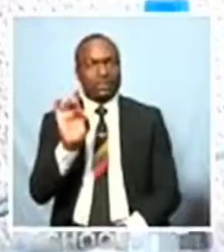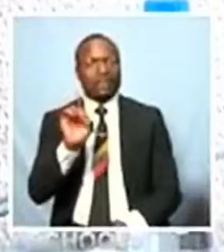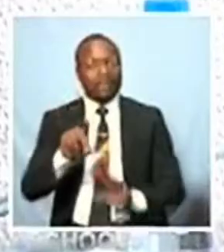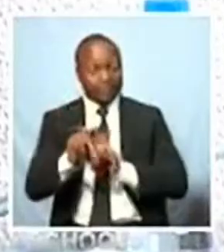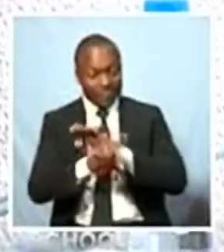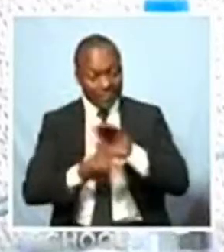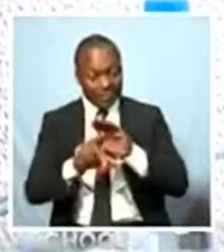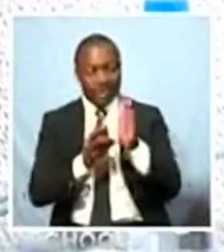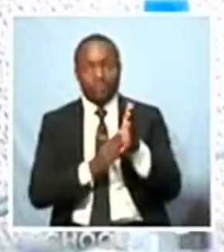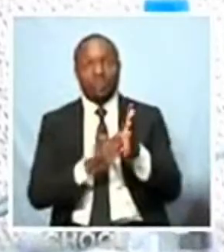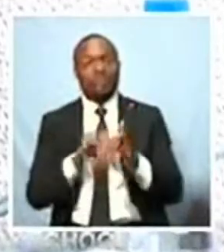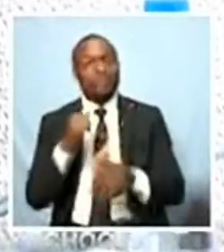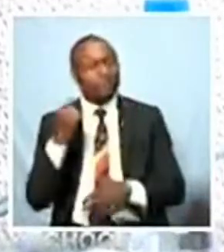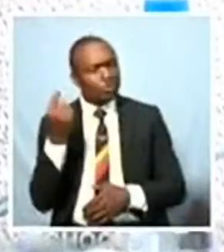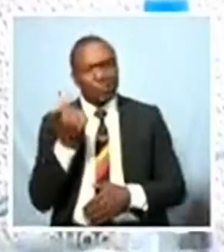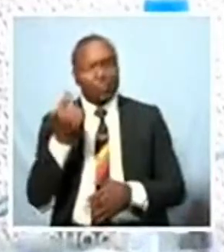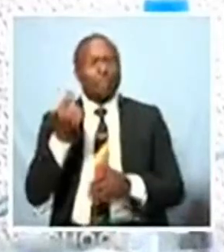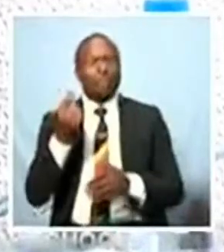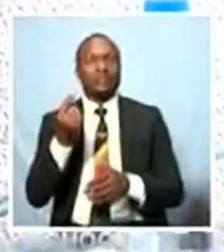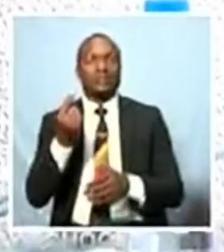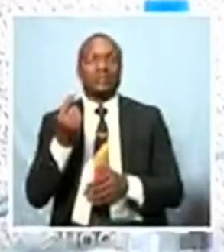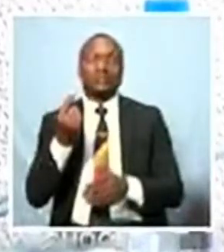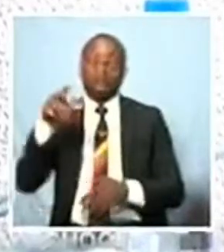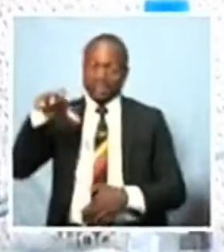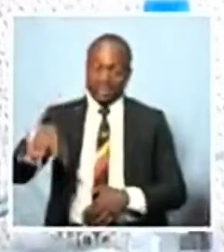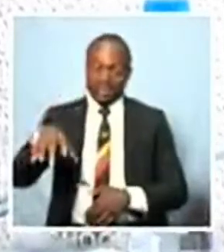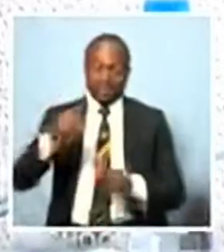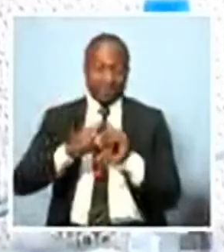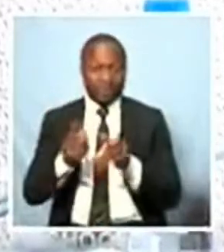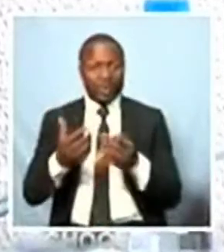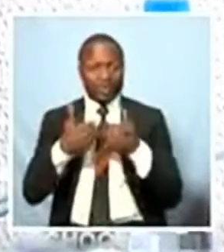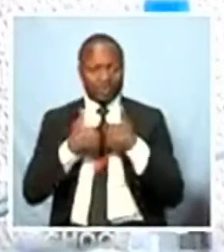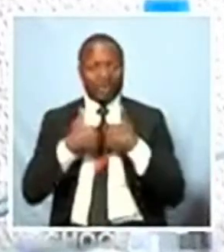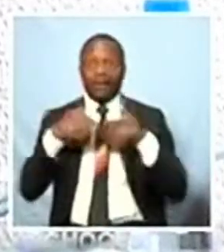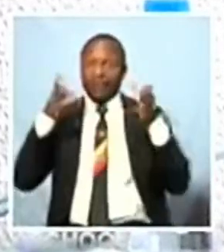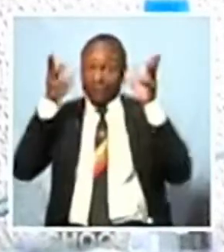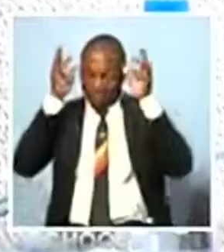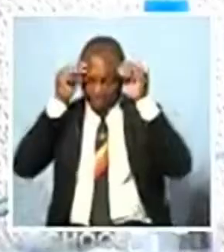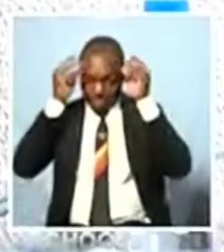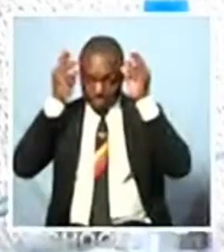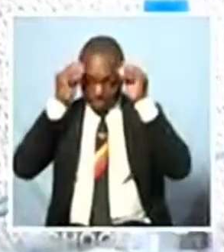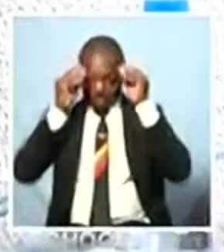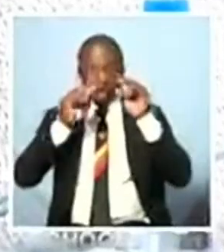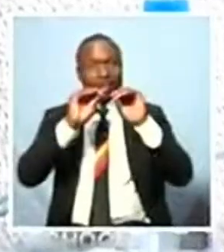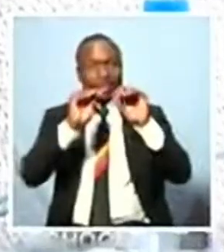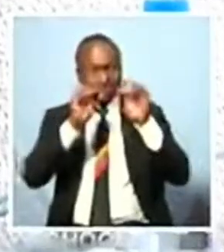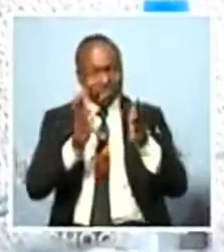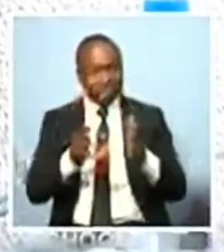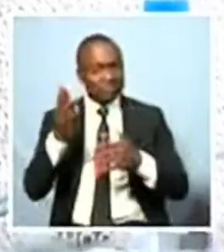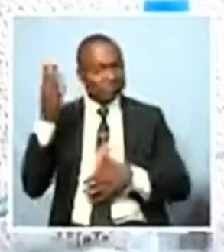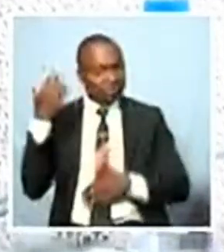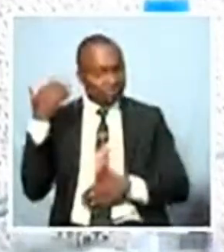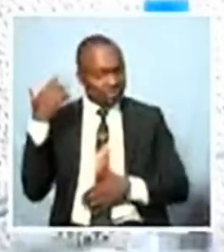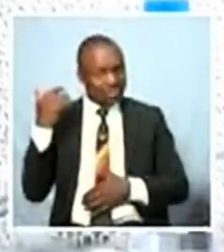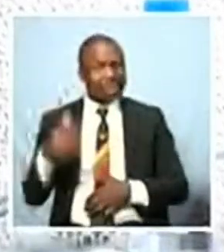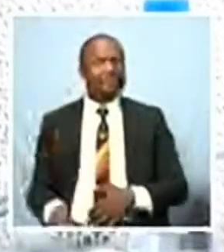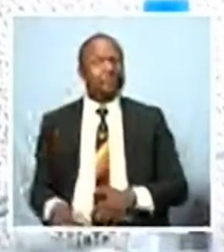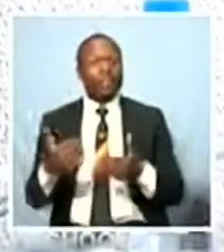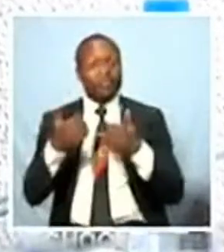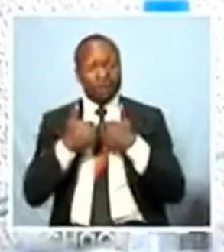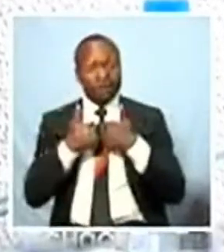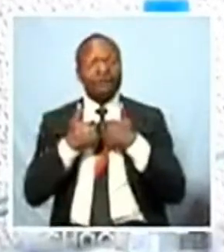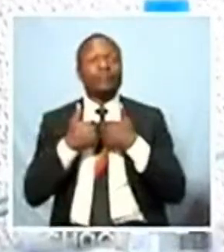primary school. But the point is that we had a competent teacher in those years. We had access